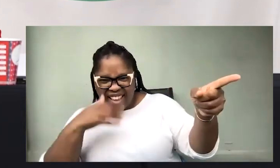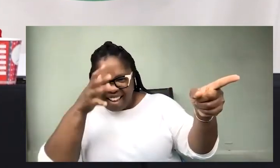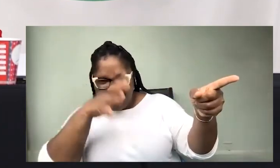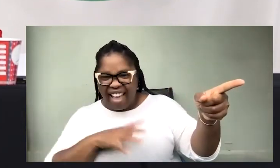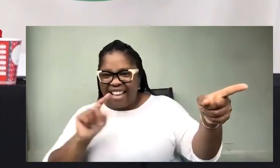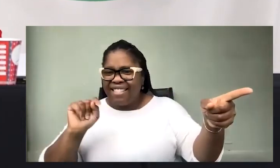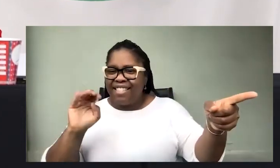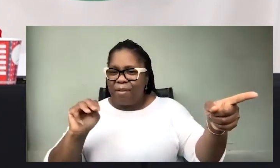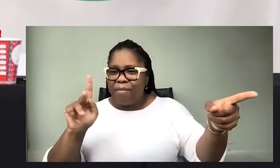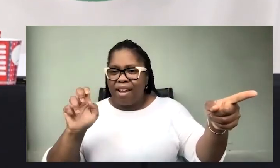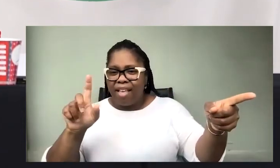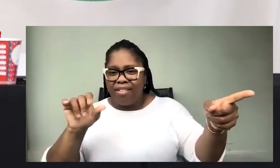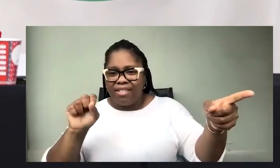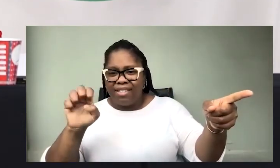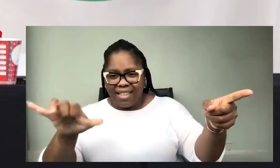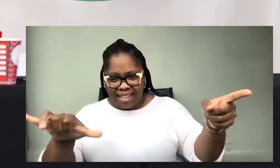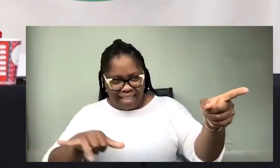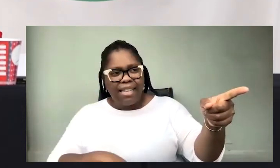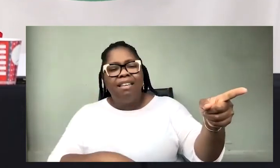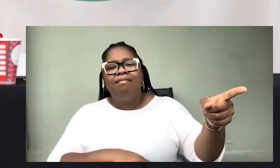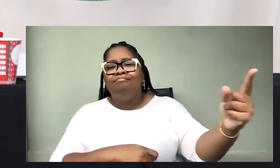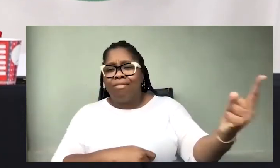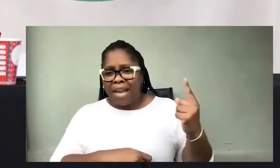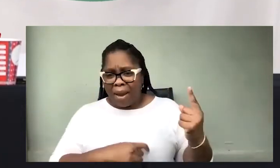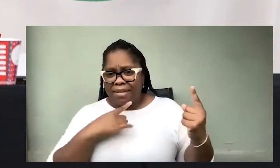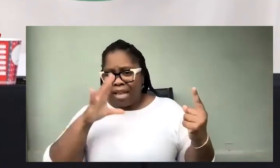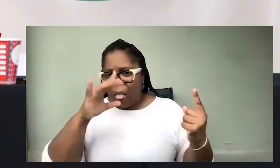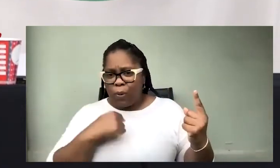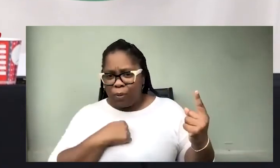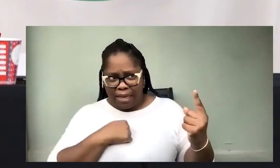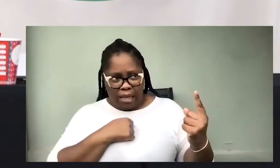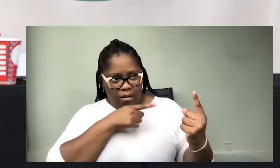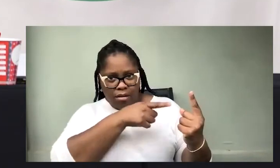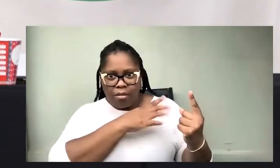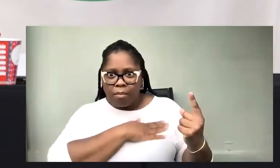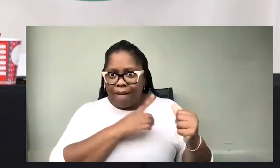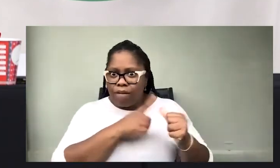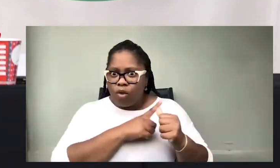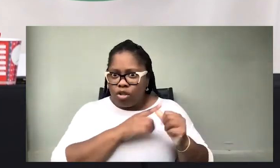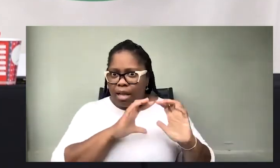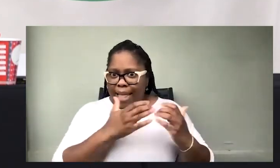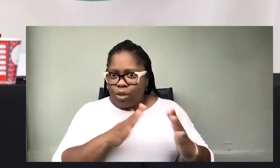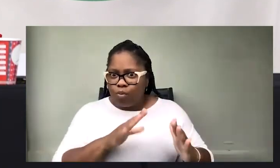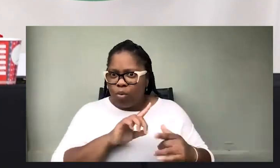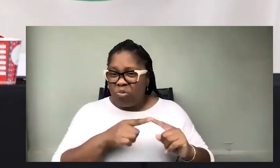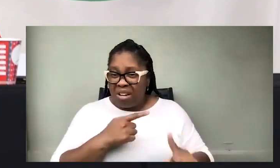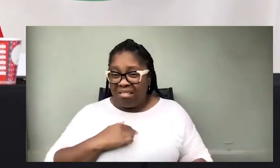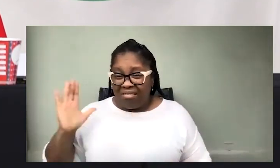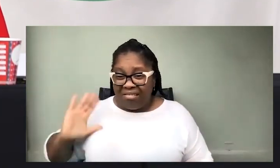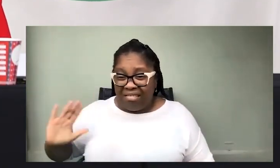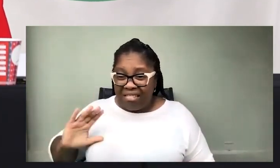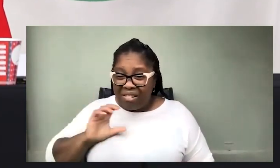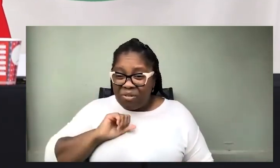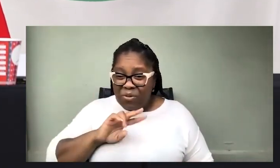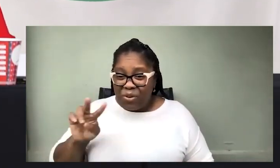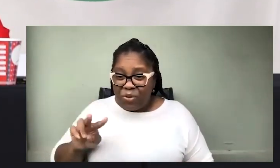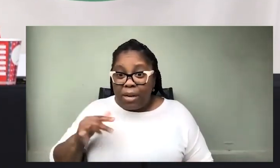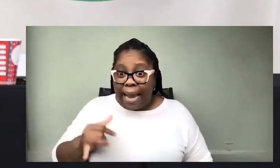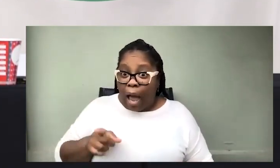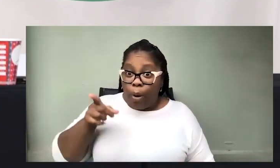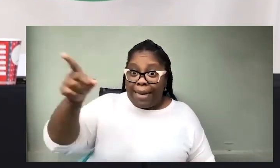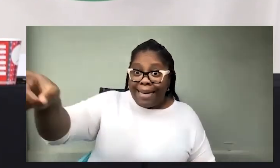Tim Kelsey, who just came to say hello to me, was in my first classroom when I was 22 years old, and now he is